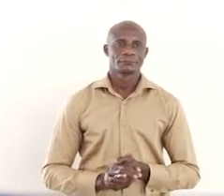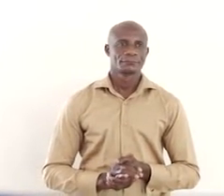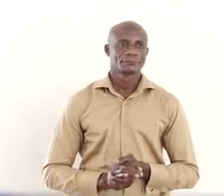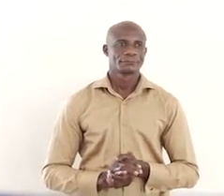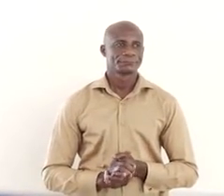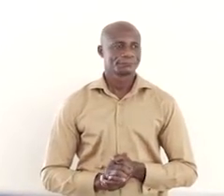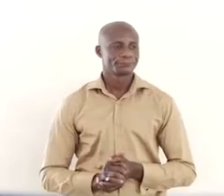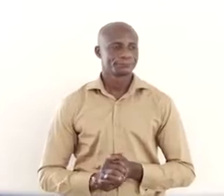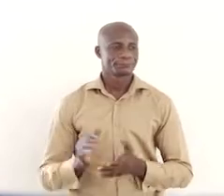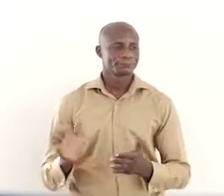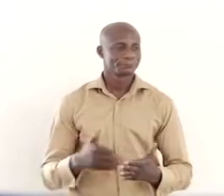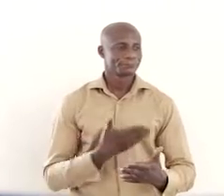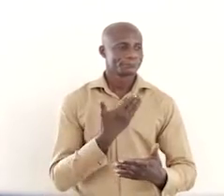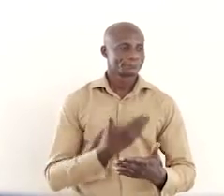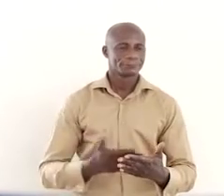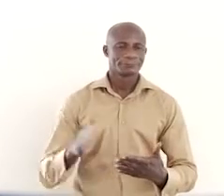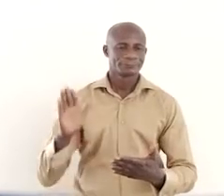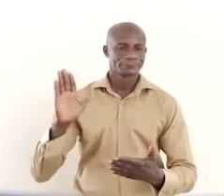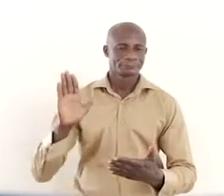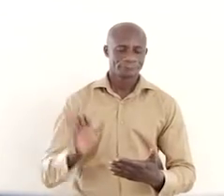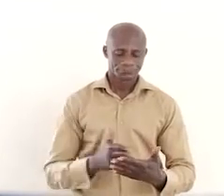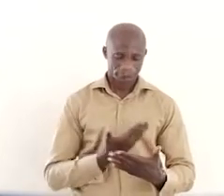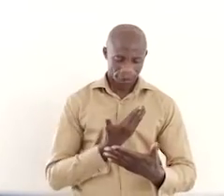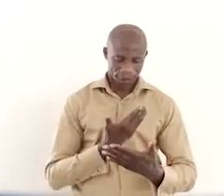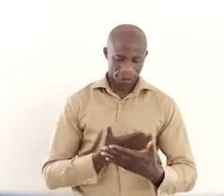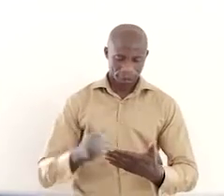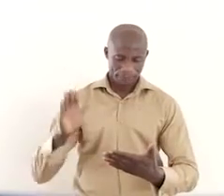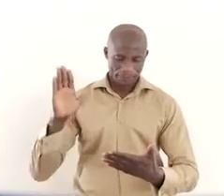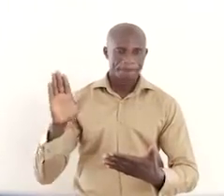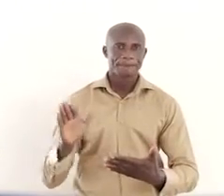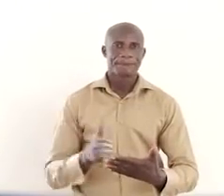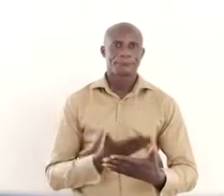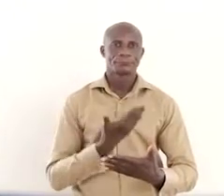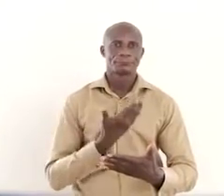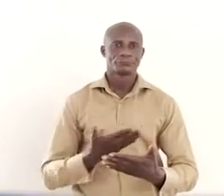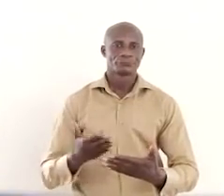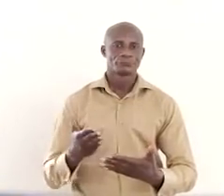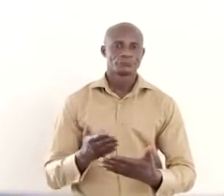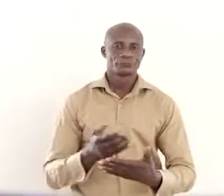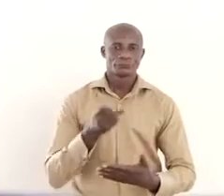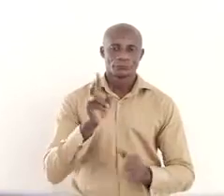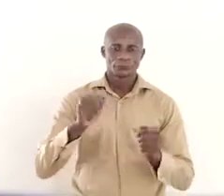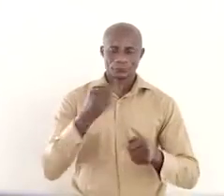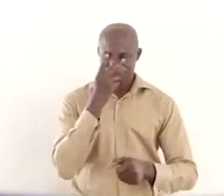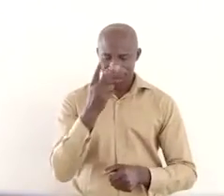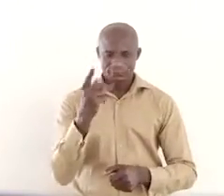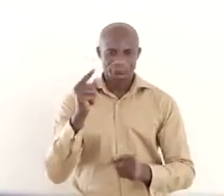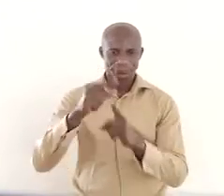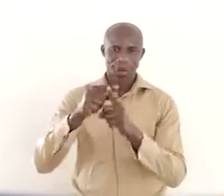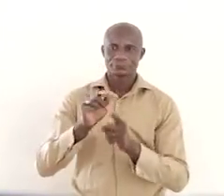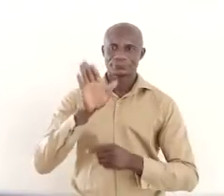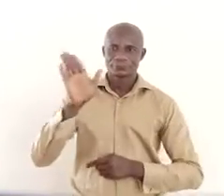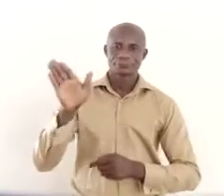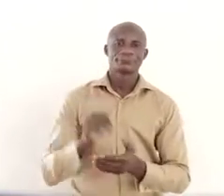clean. I arise from the sin of the Paschal mystery, and with